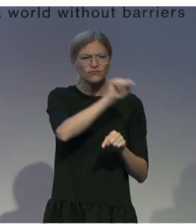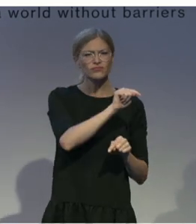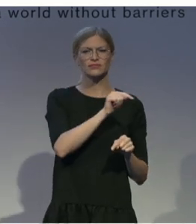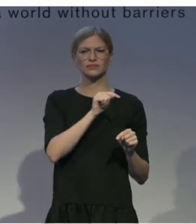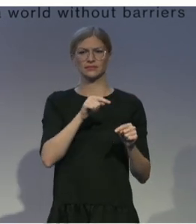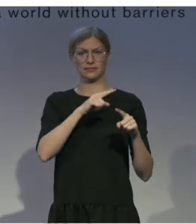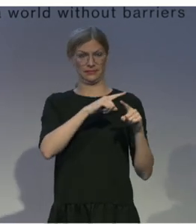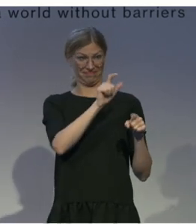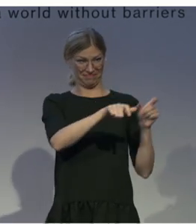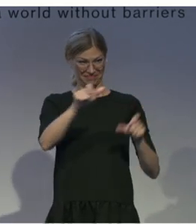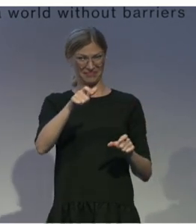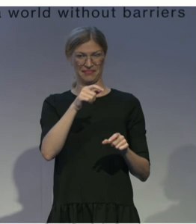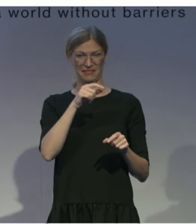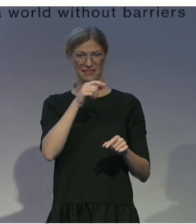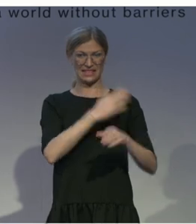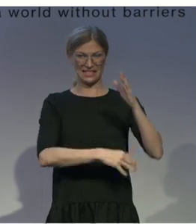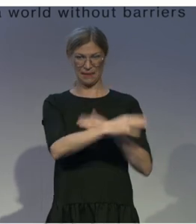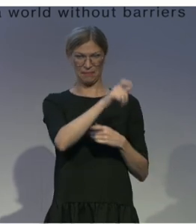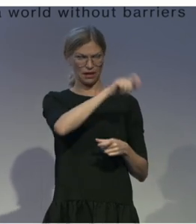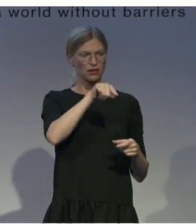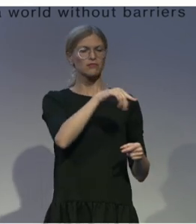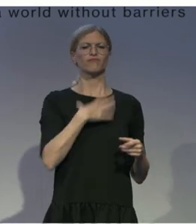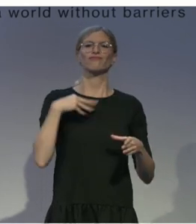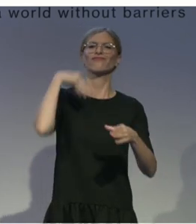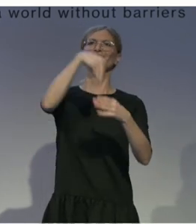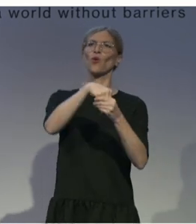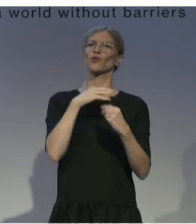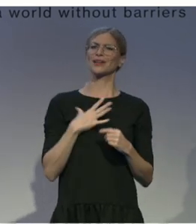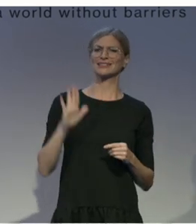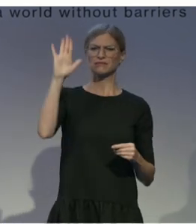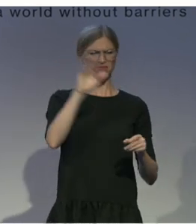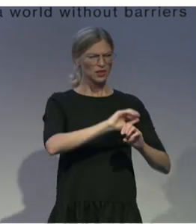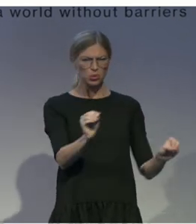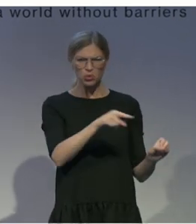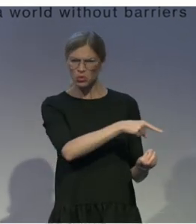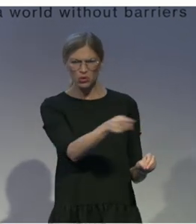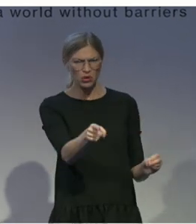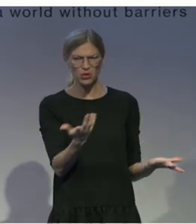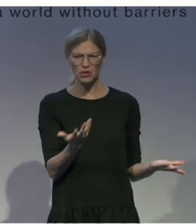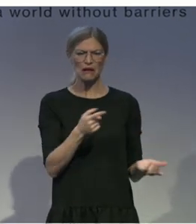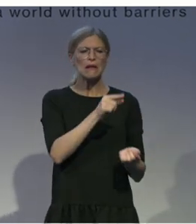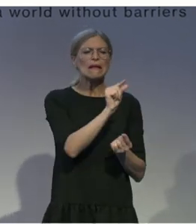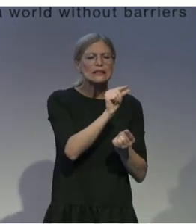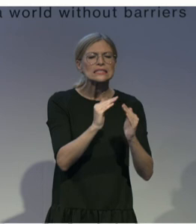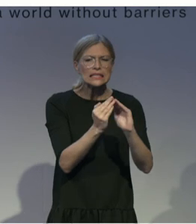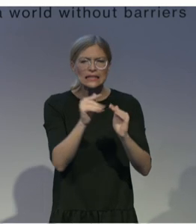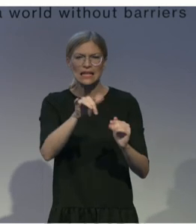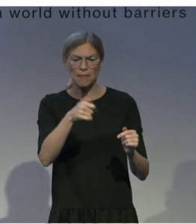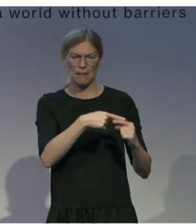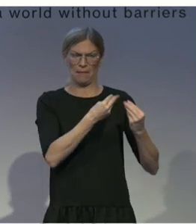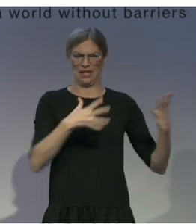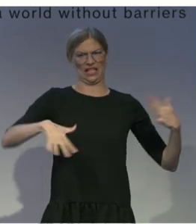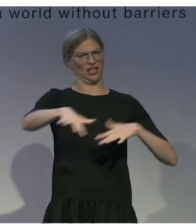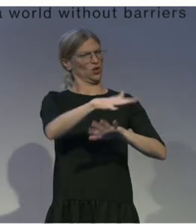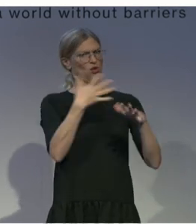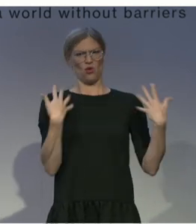a voice, especially in the rural areas, not so much the cities, but the rural areas. They didn't have access to